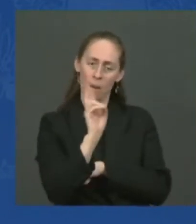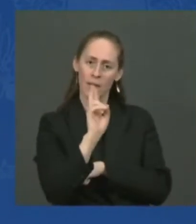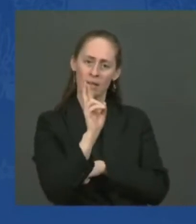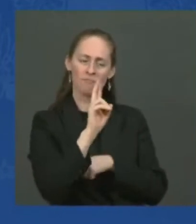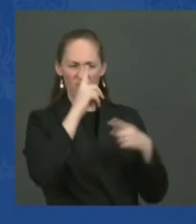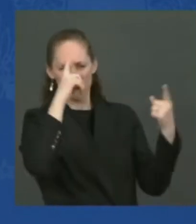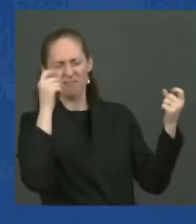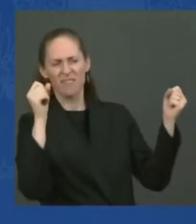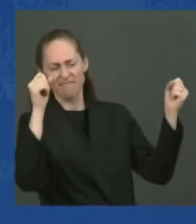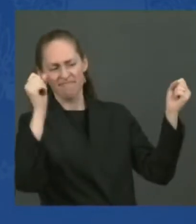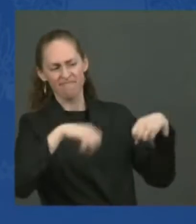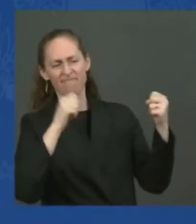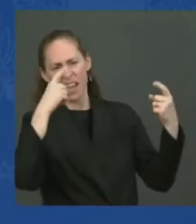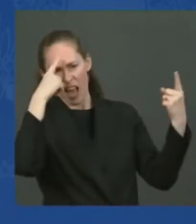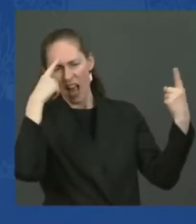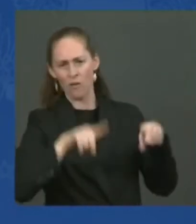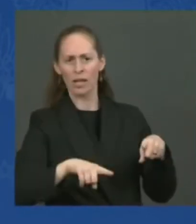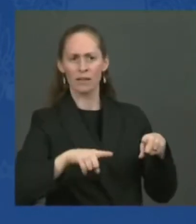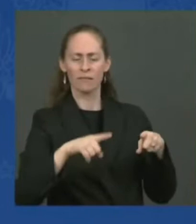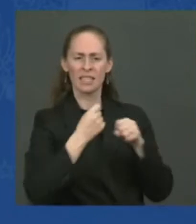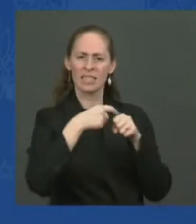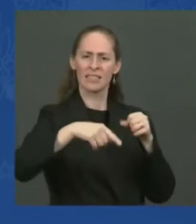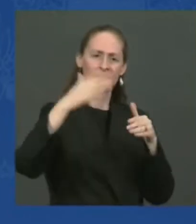something done.